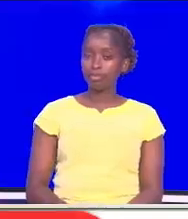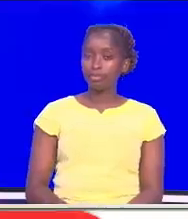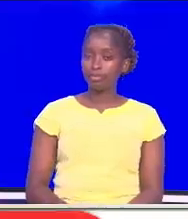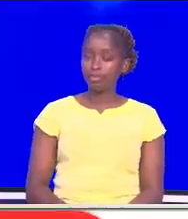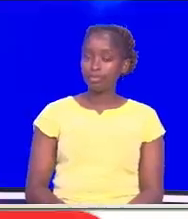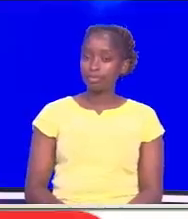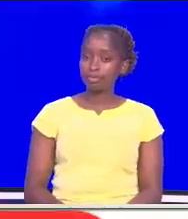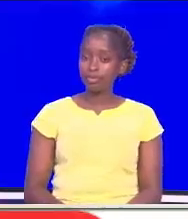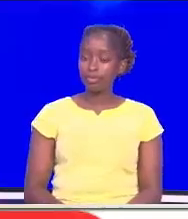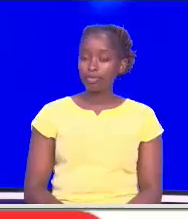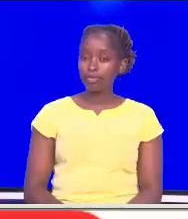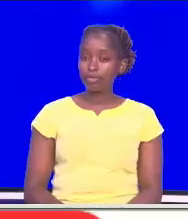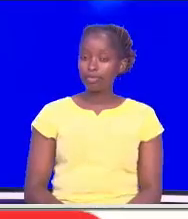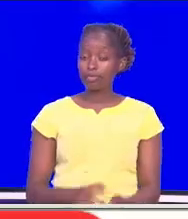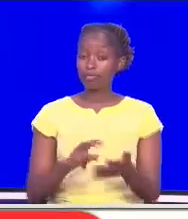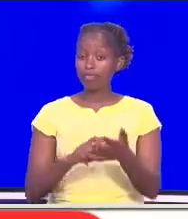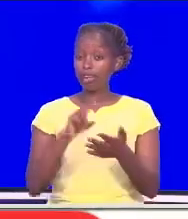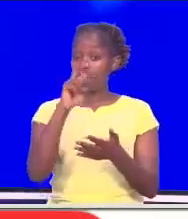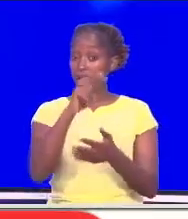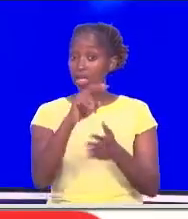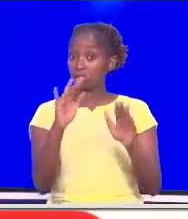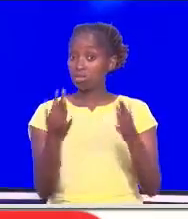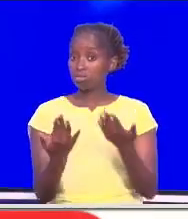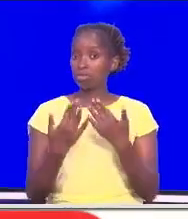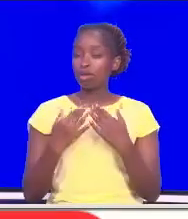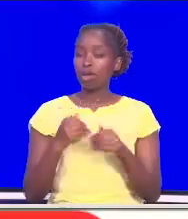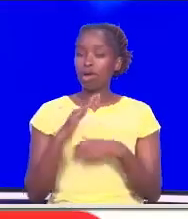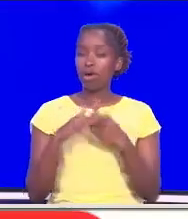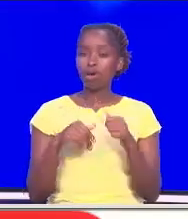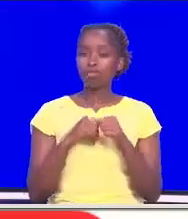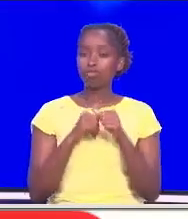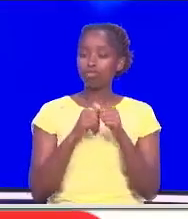merit, again, it's all about consistency.